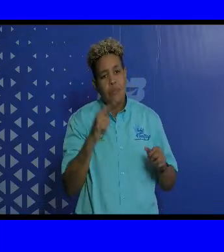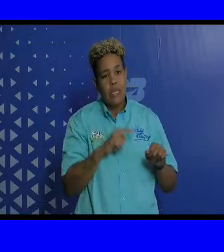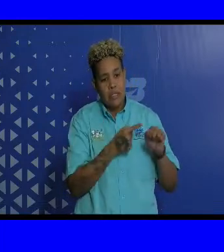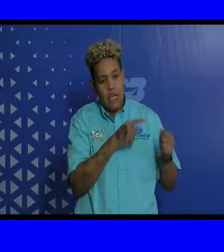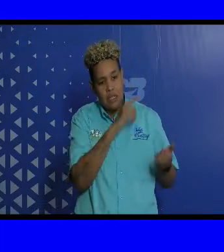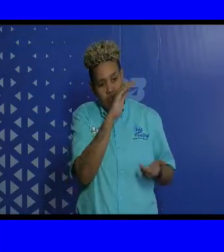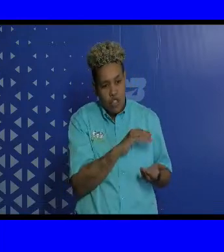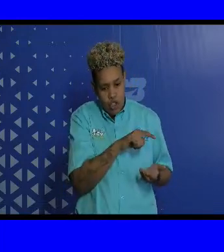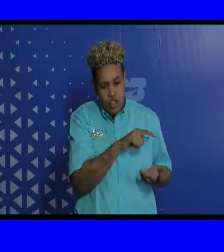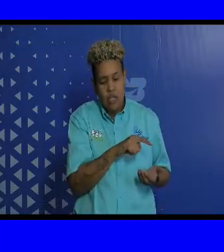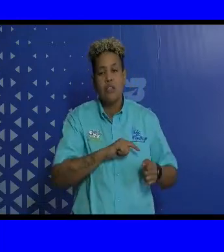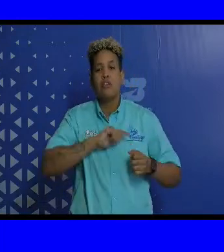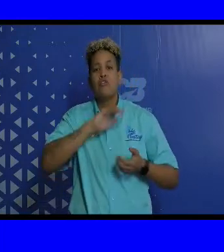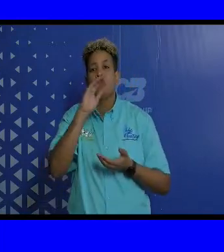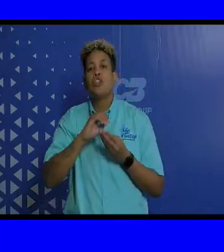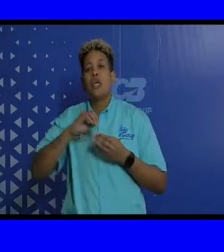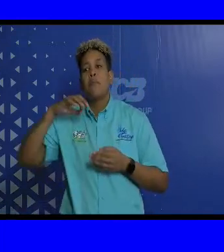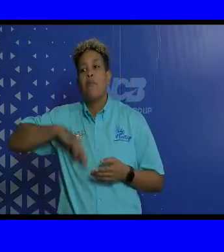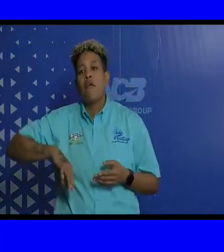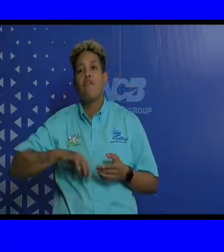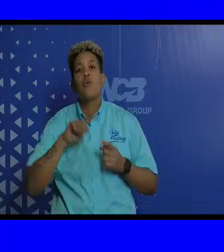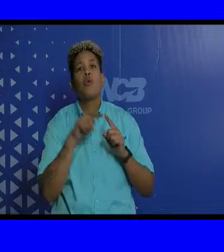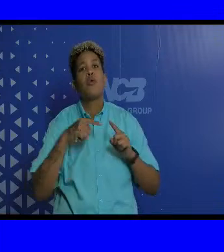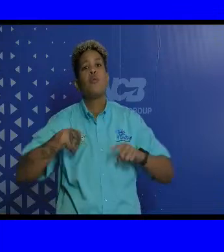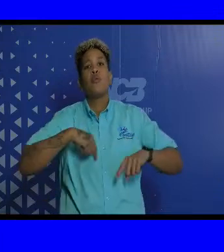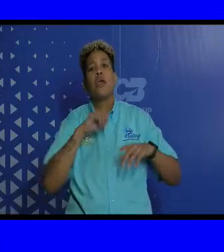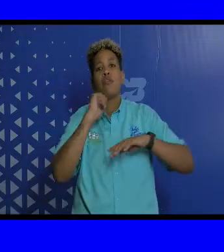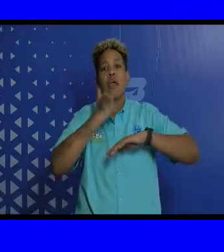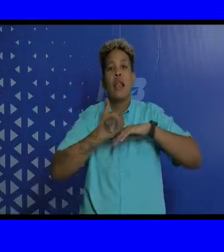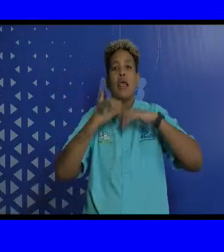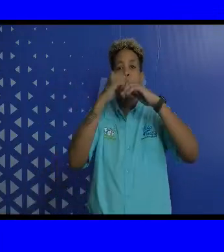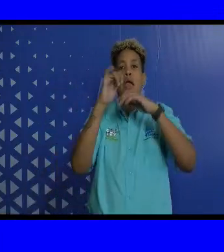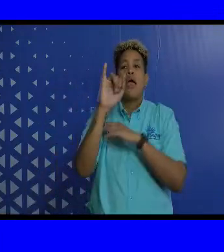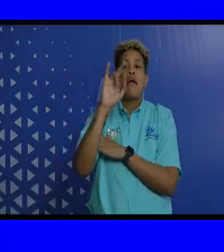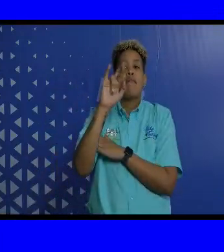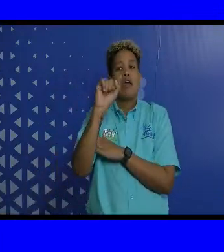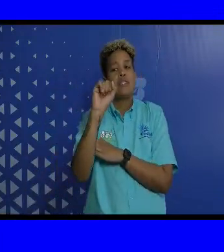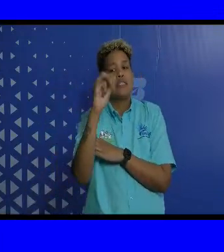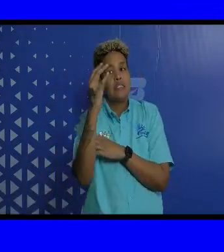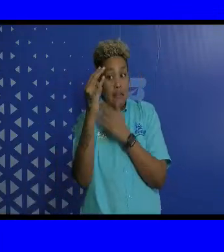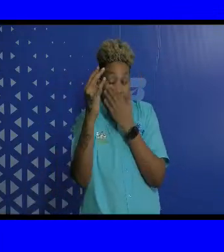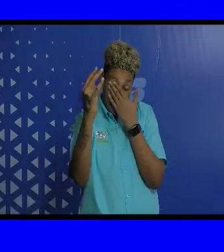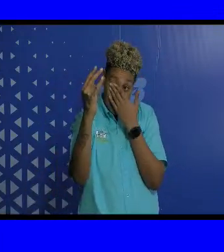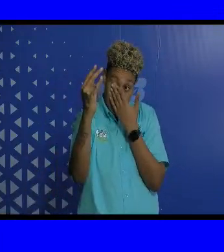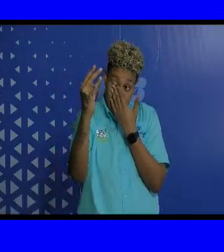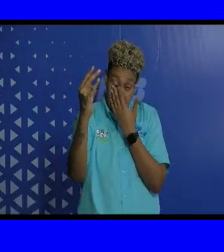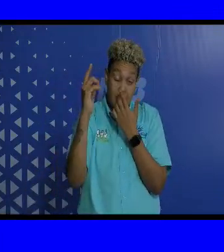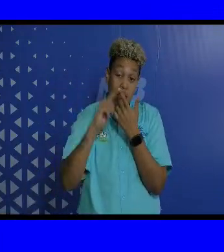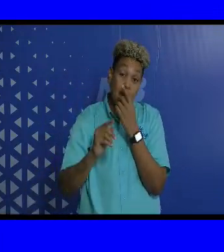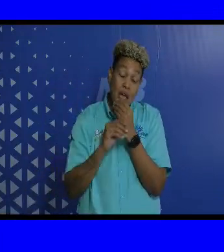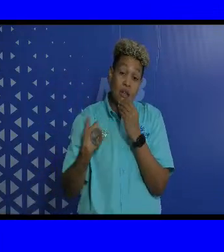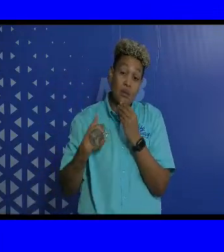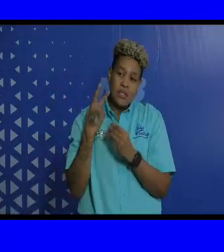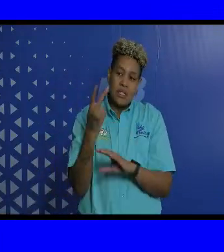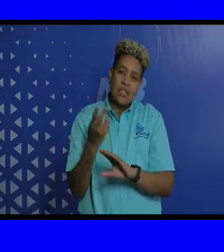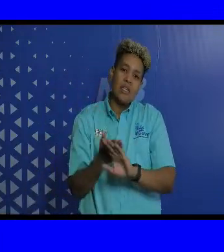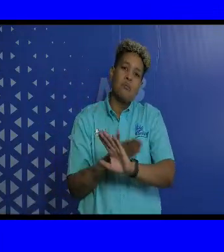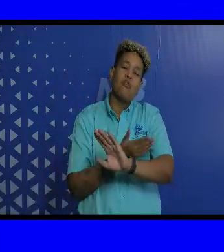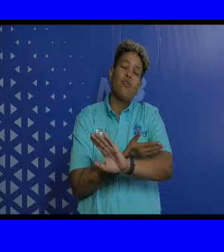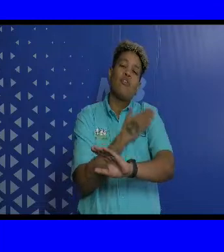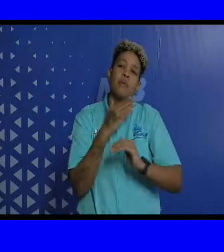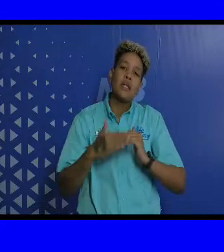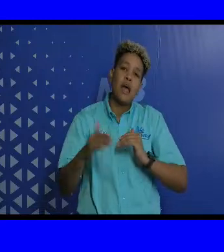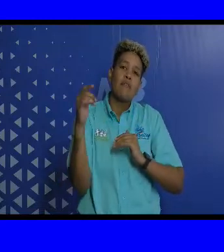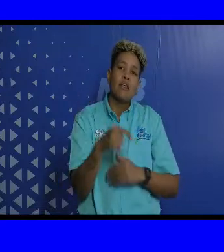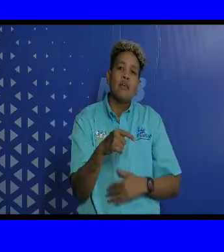start, a reduction in profits when we implement IFRS 17, and then we see improvements